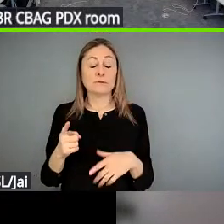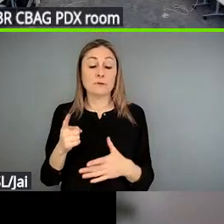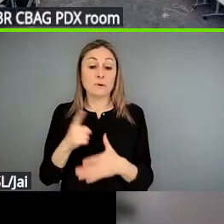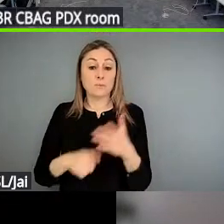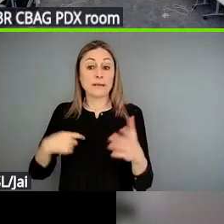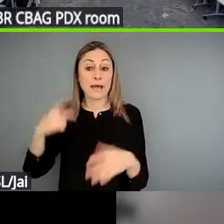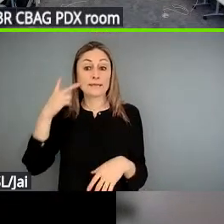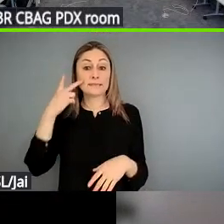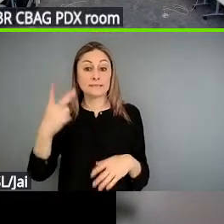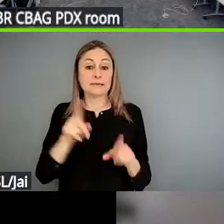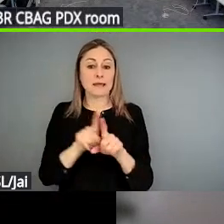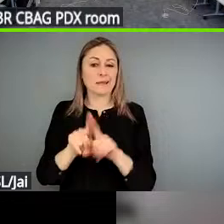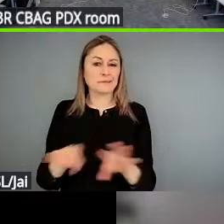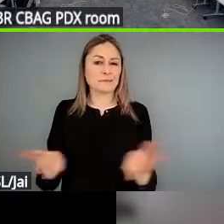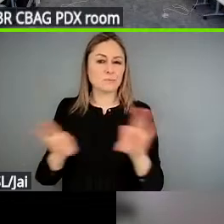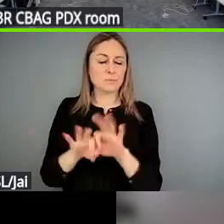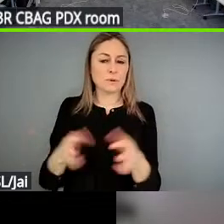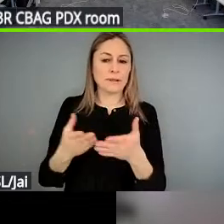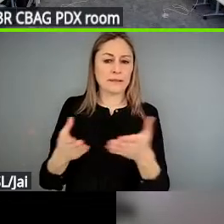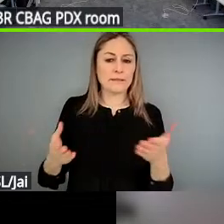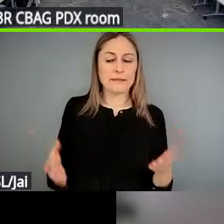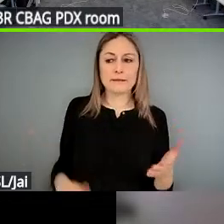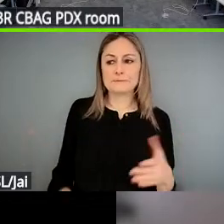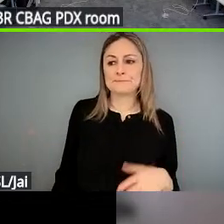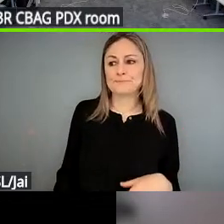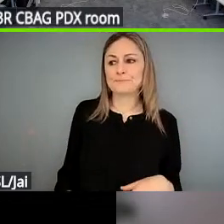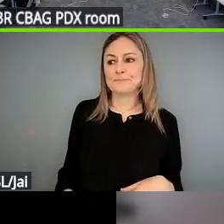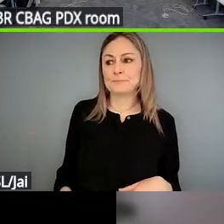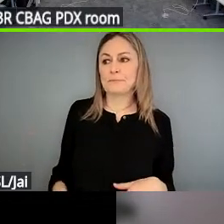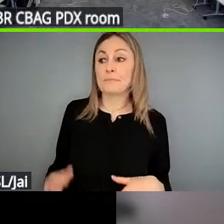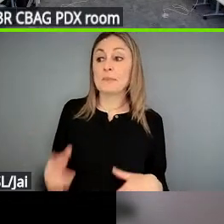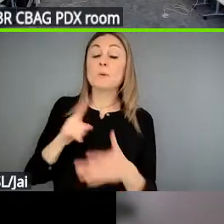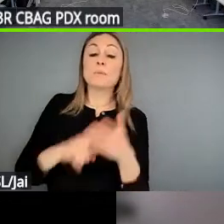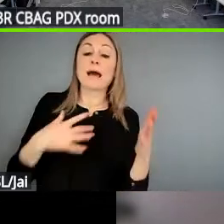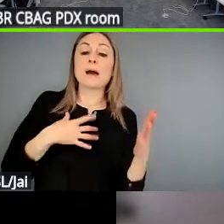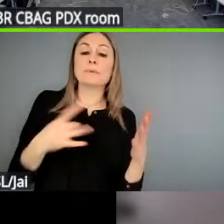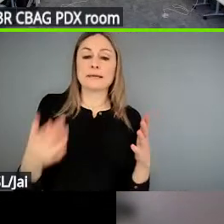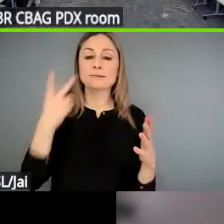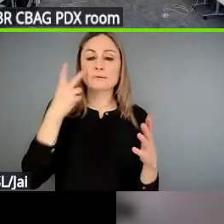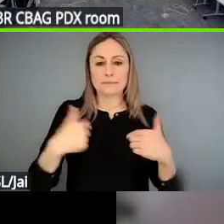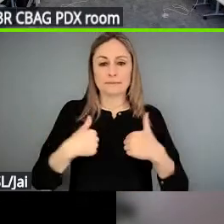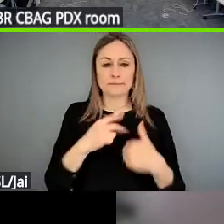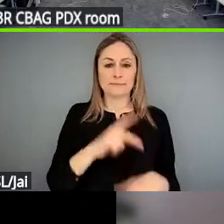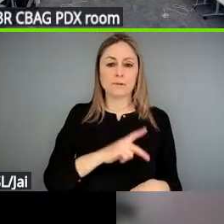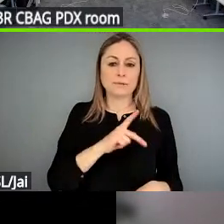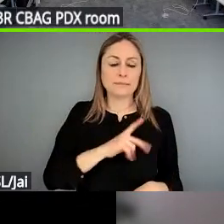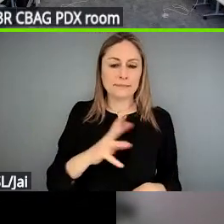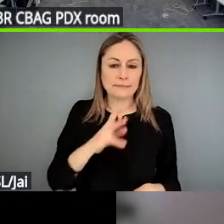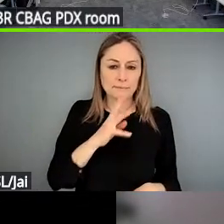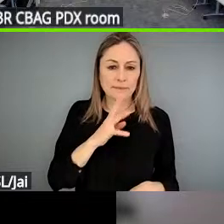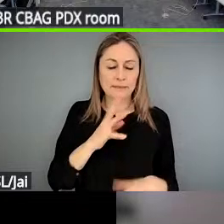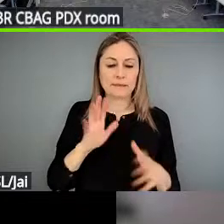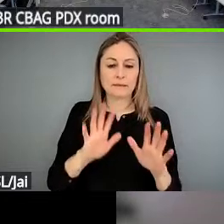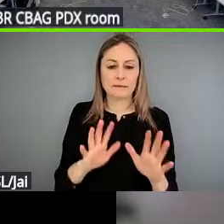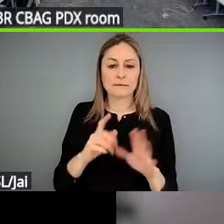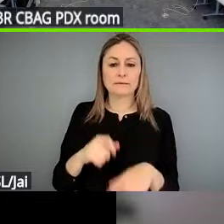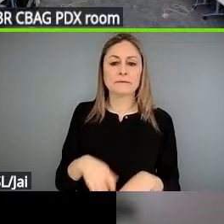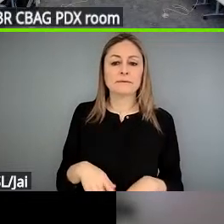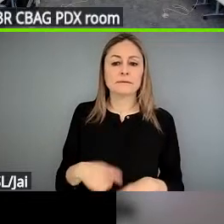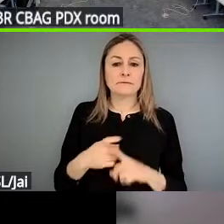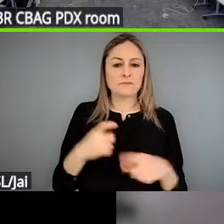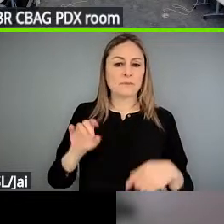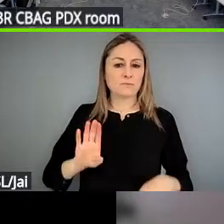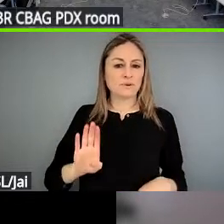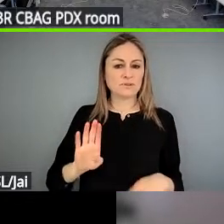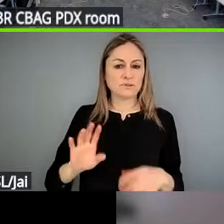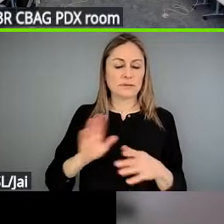as an important thing that I would like to see personally, you know, speaking from the Bridgeton neighborhood point of